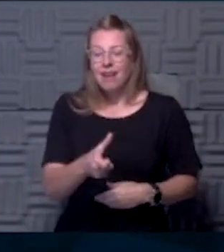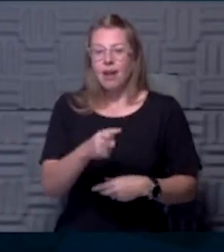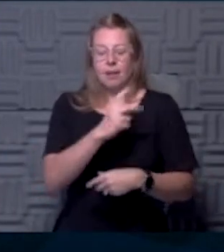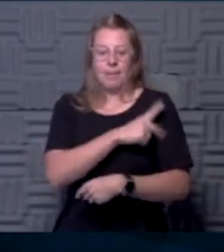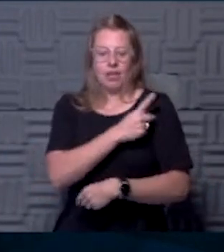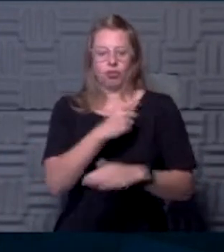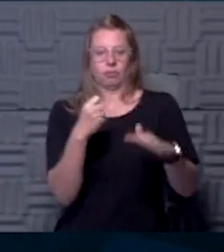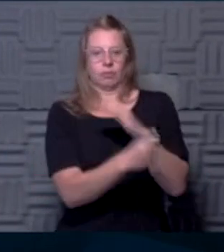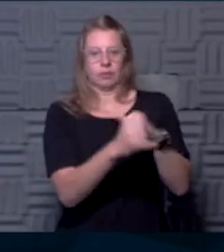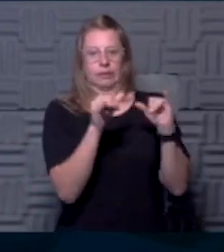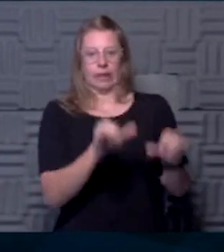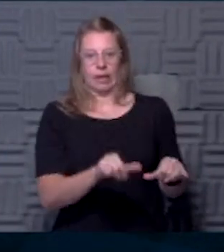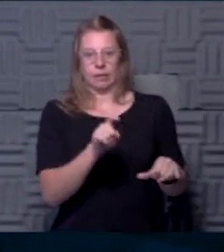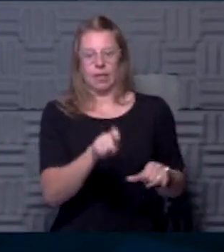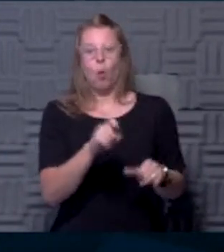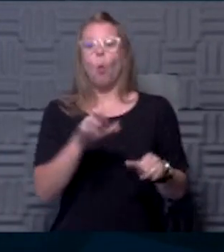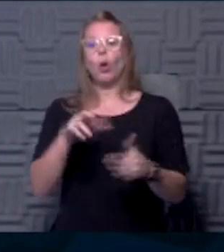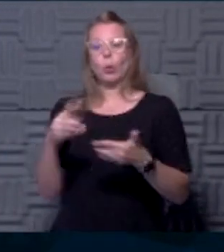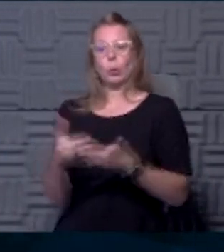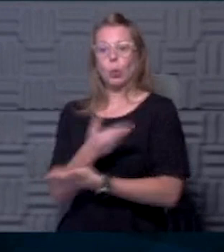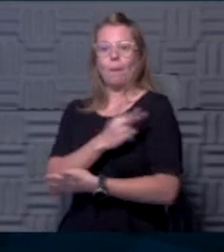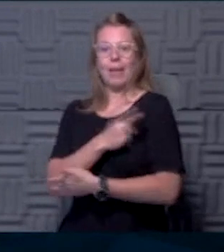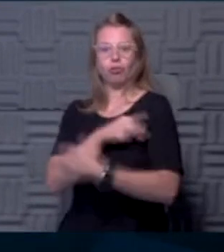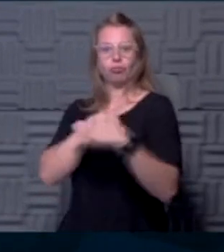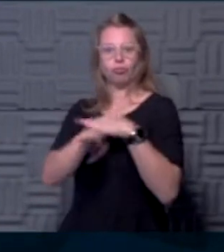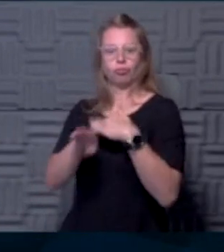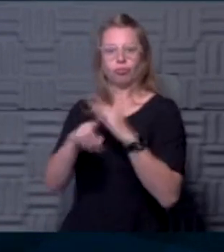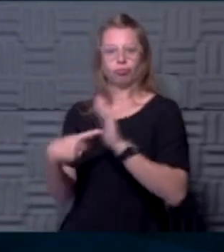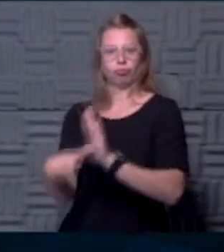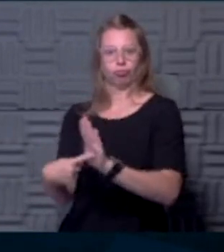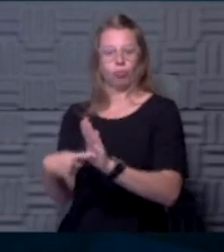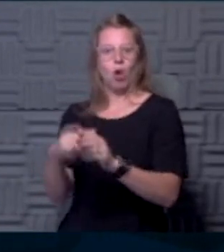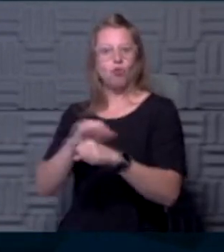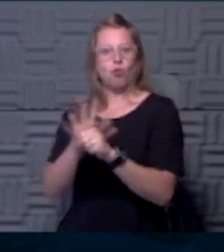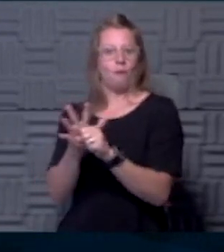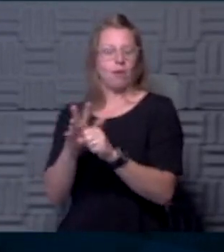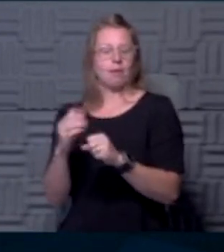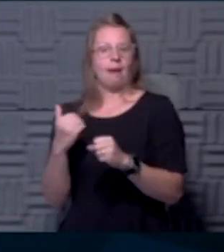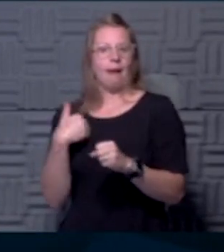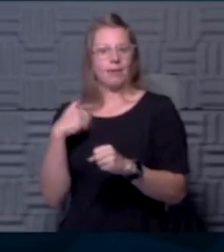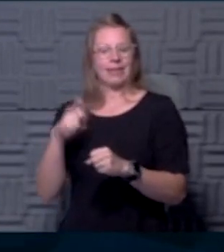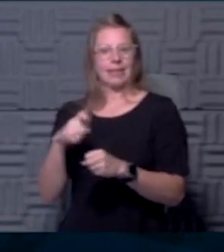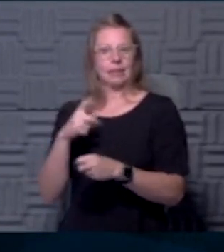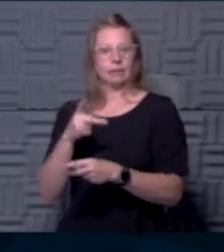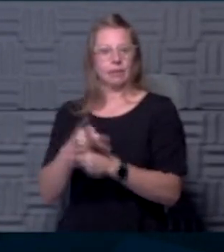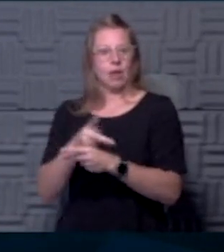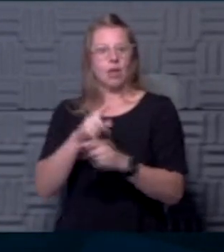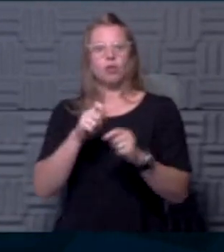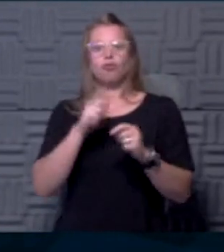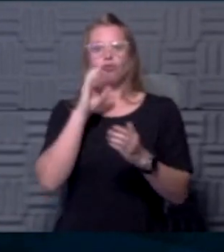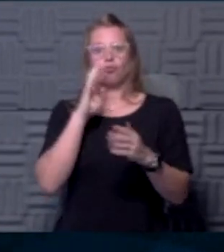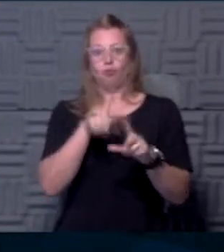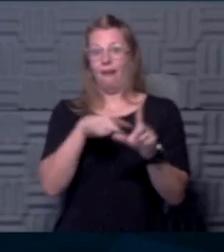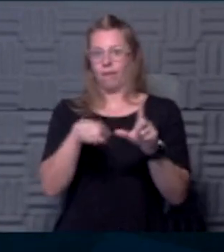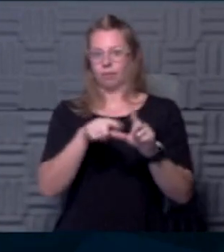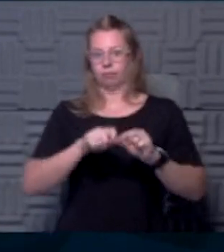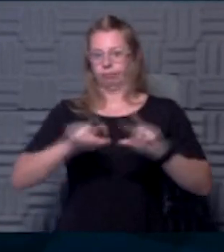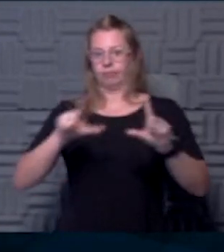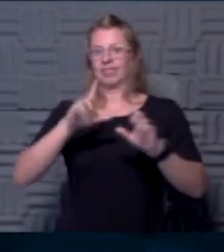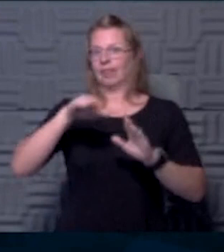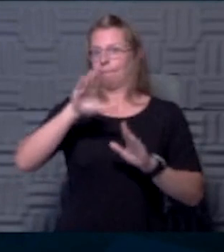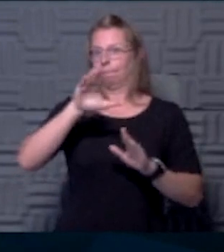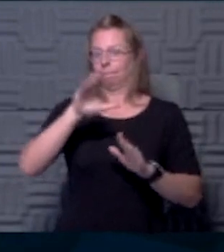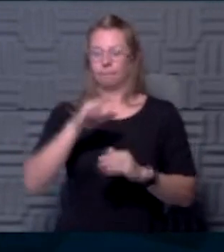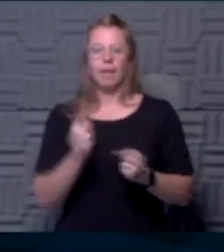needing hospitalized or the number of new patients coming and presenting needing care. And this is that graph. So the top here is the number